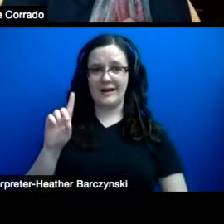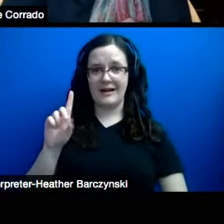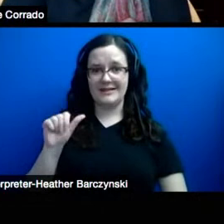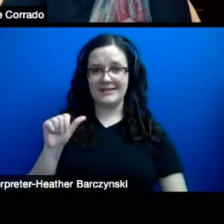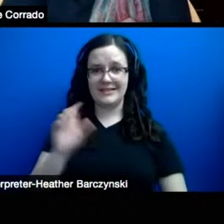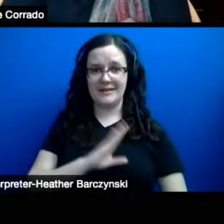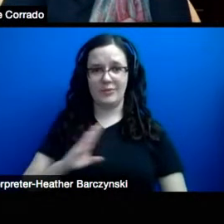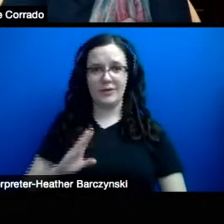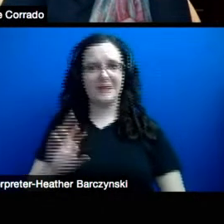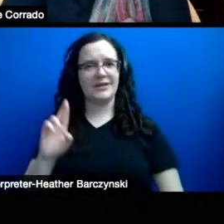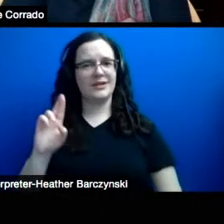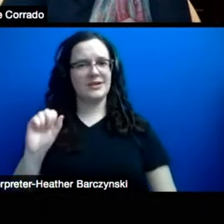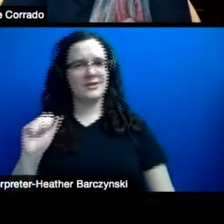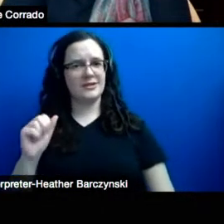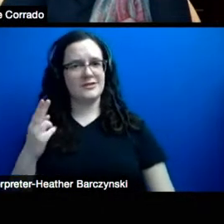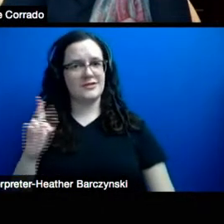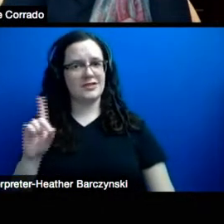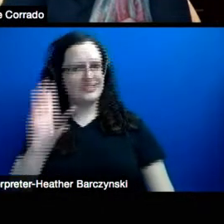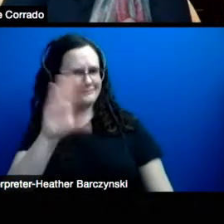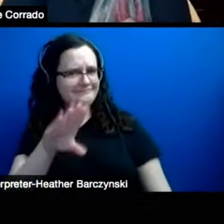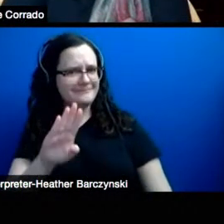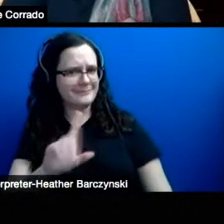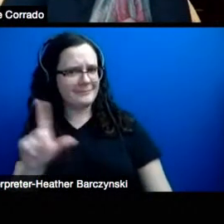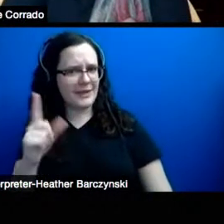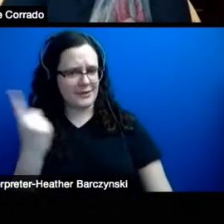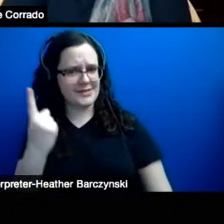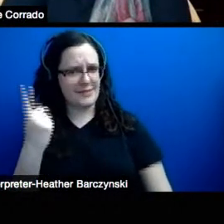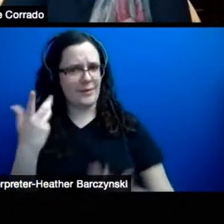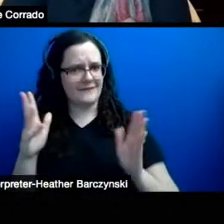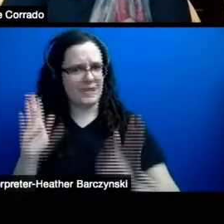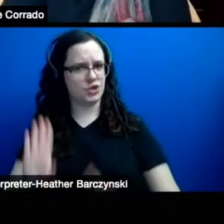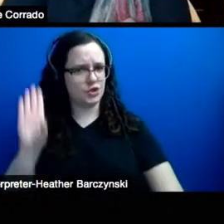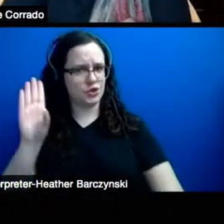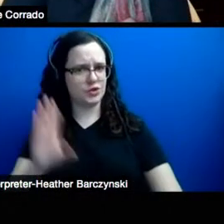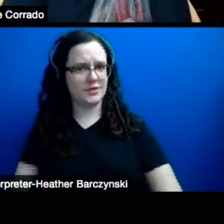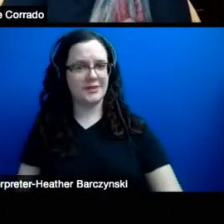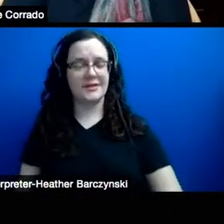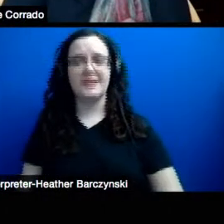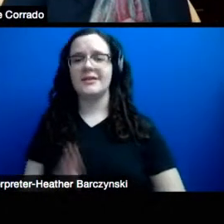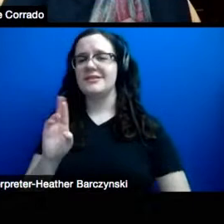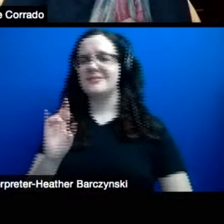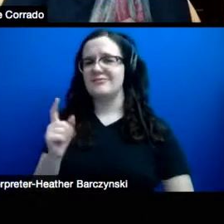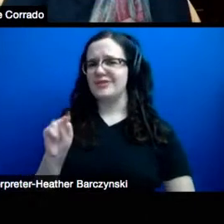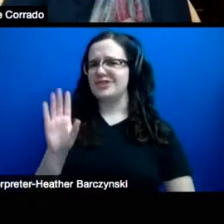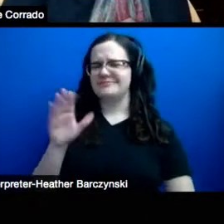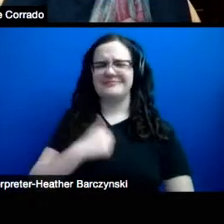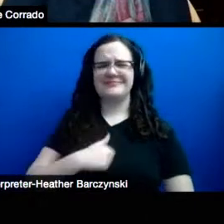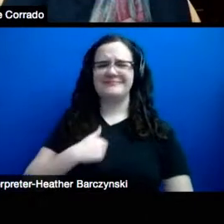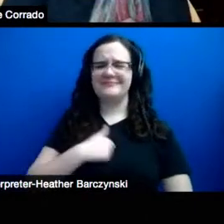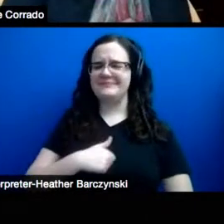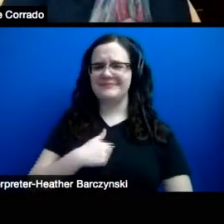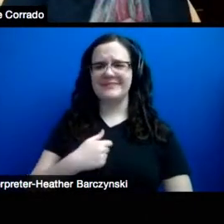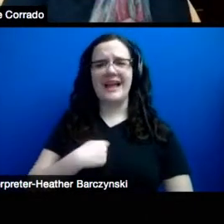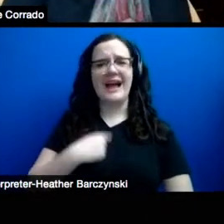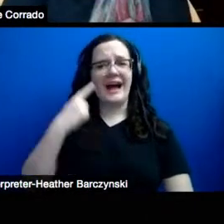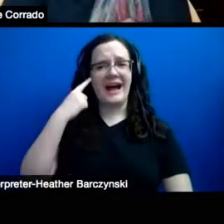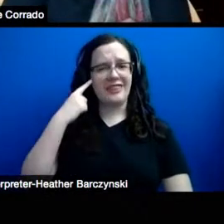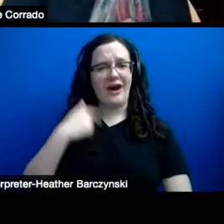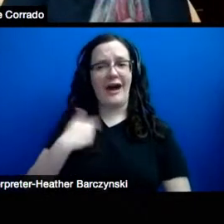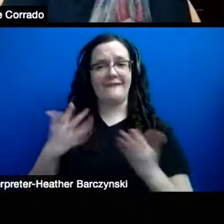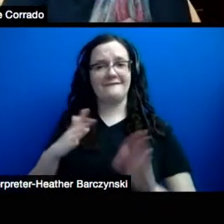hand, Bill. Oh, I'm sorry. I apologize. I thought I had unmuted